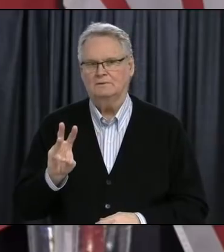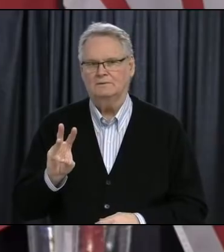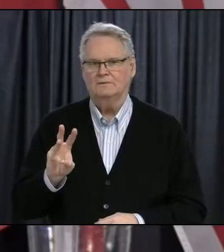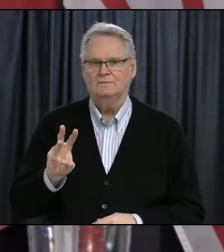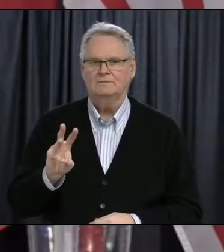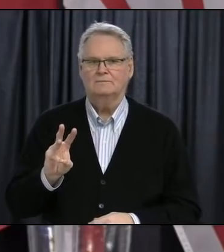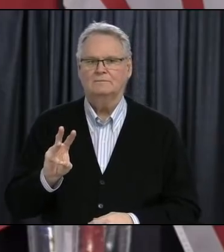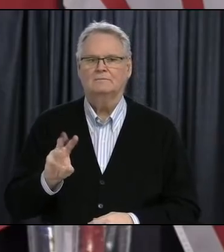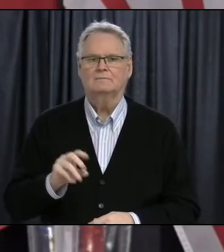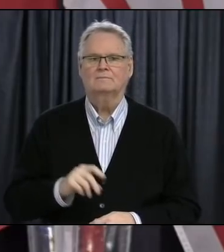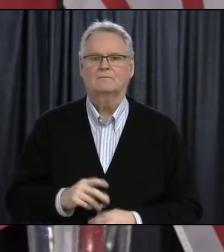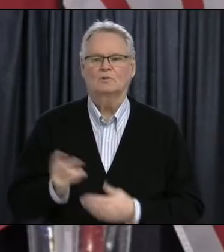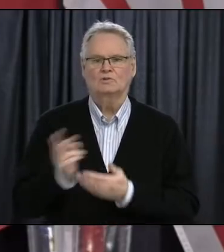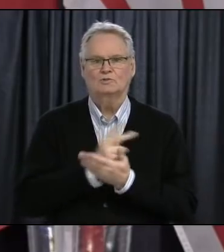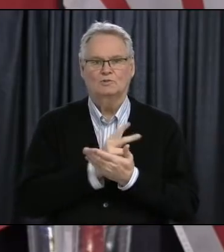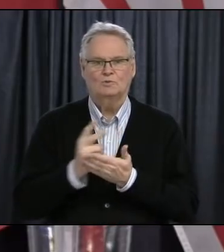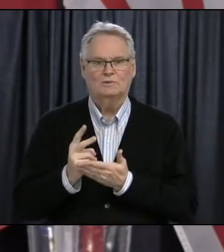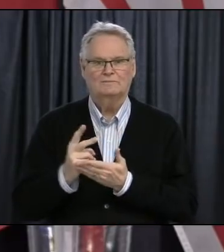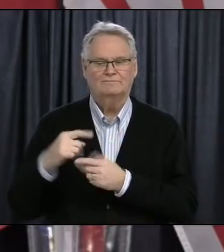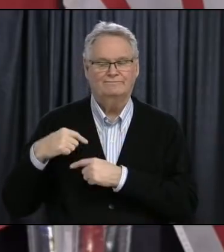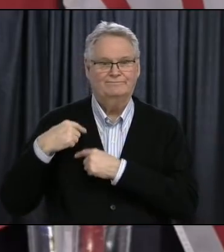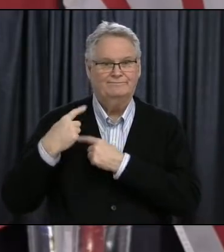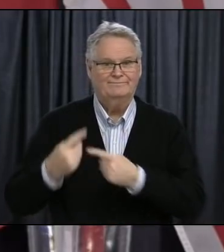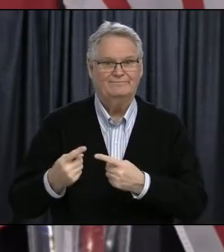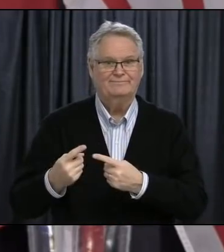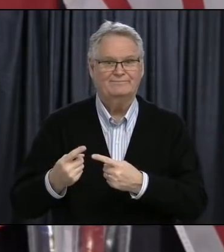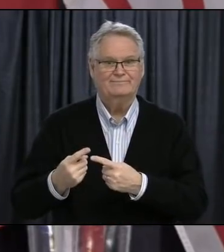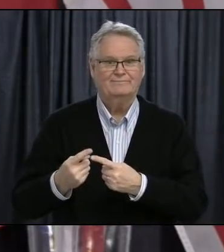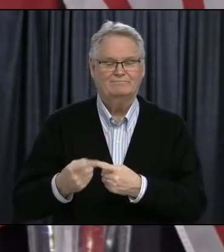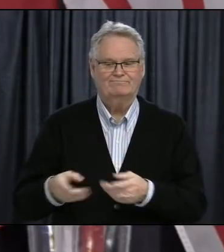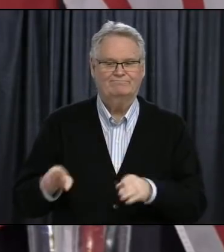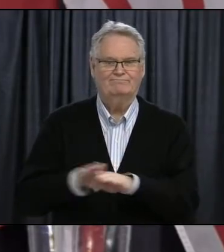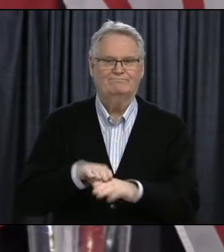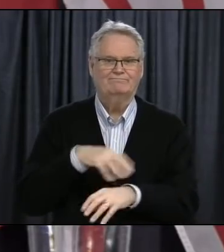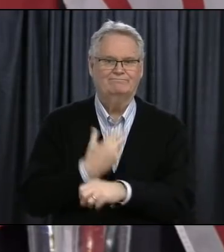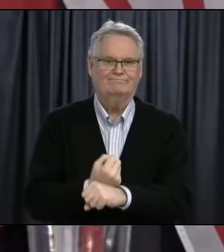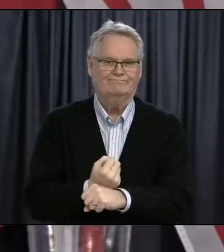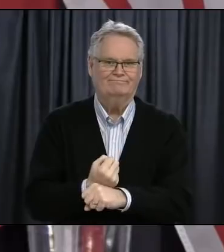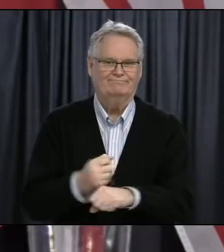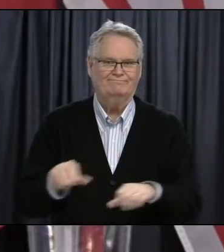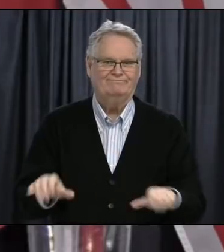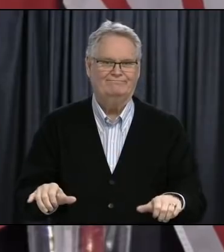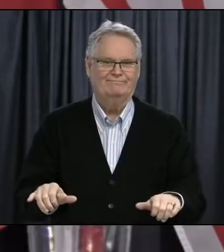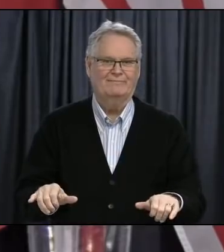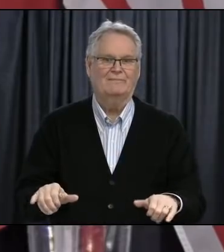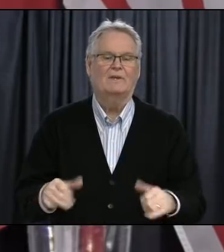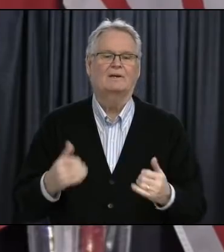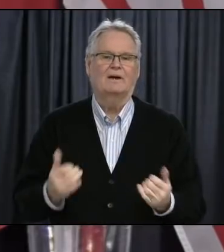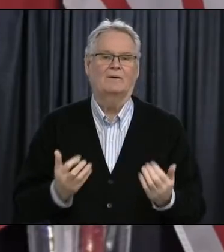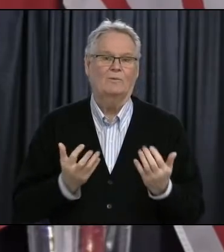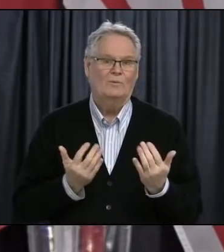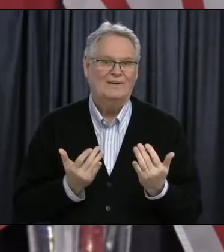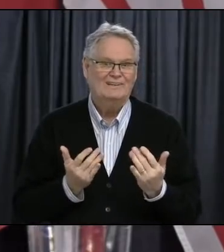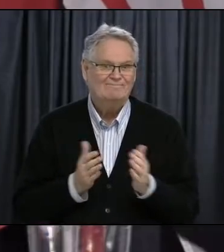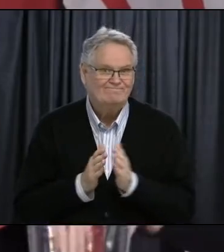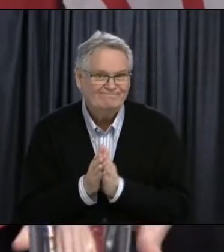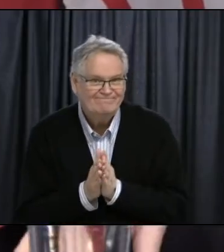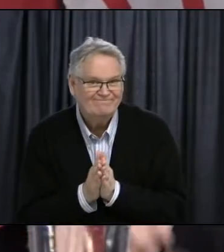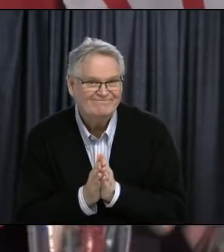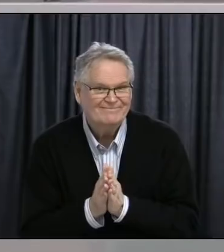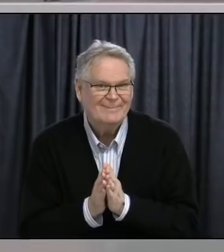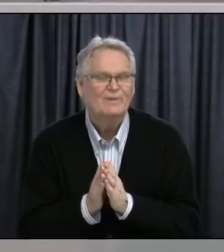since we began the second lockdown. I know there's a lot of people anxiously awaiting what's next, so I'll turn it immediately over to Dr. Fitzgerald.